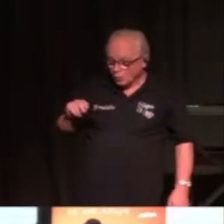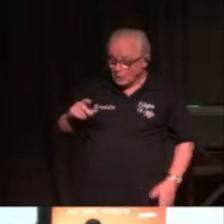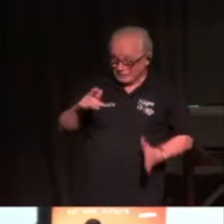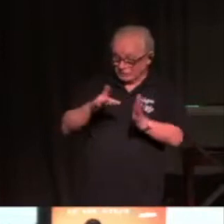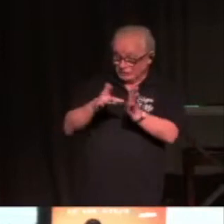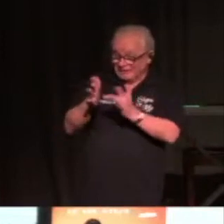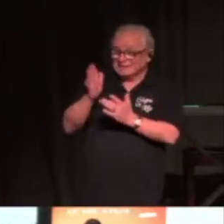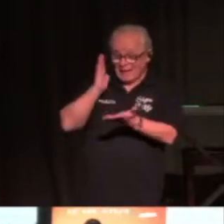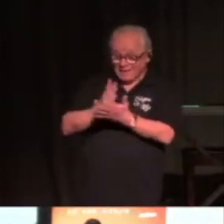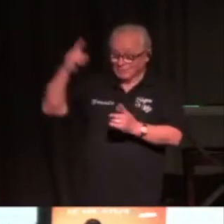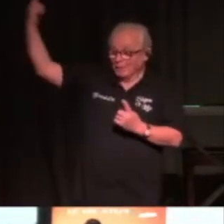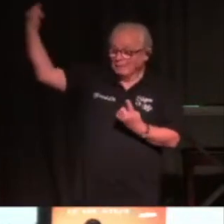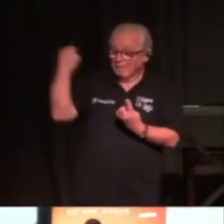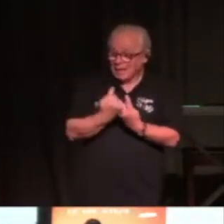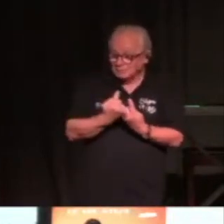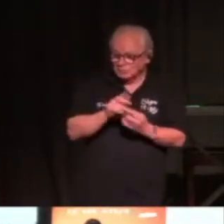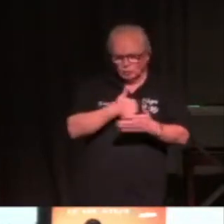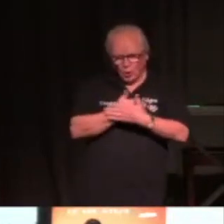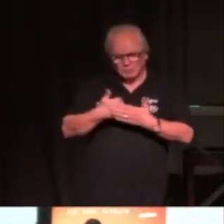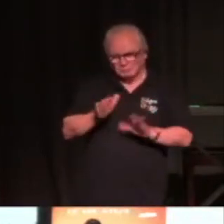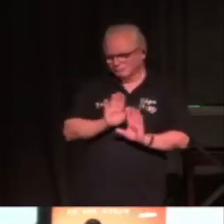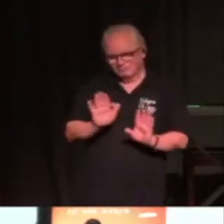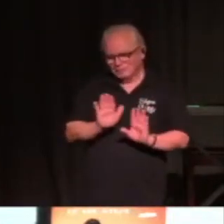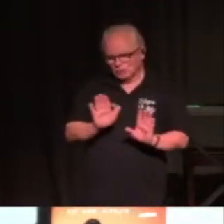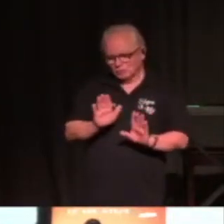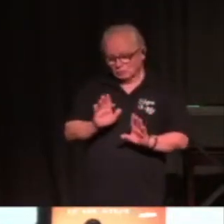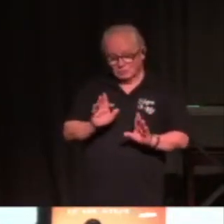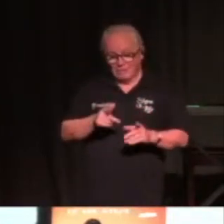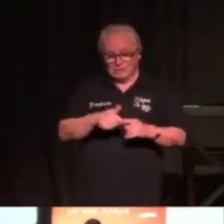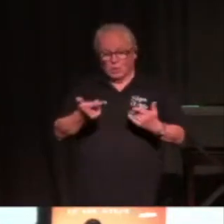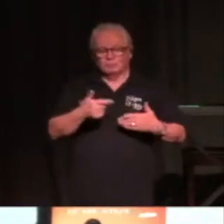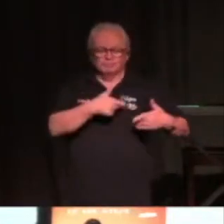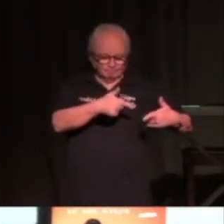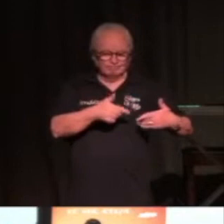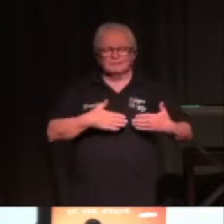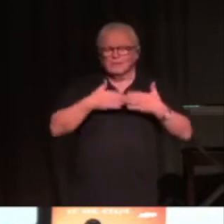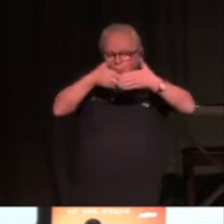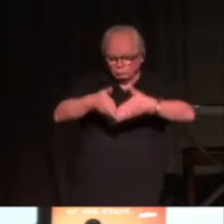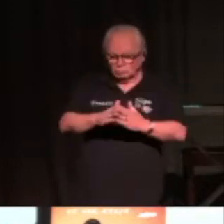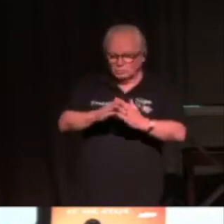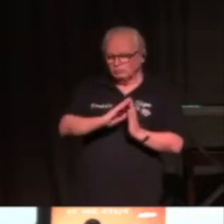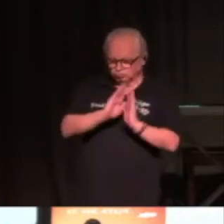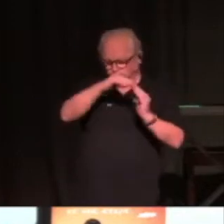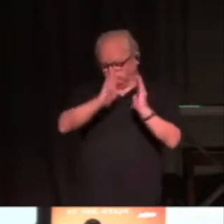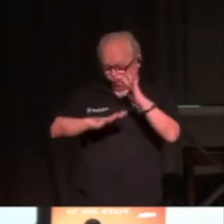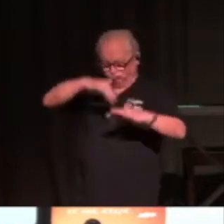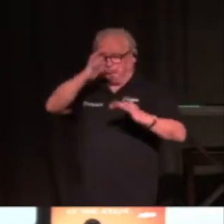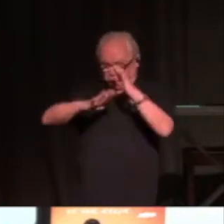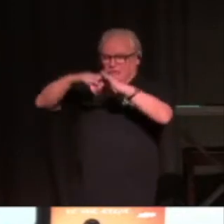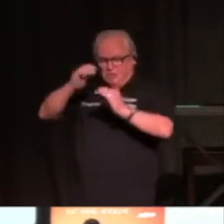They were following in the steps of their thinking. And after many days of being driven by the storm, and the boat is